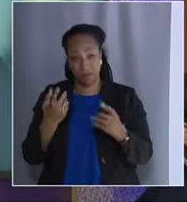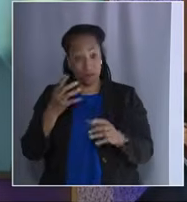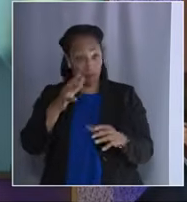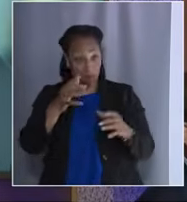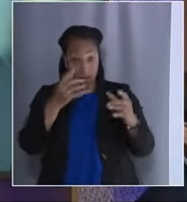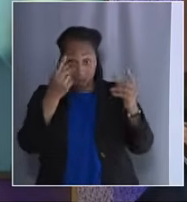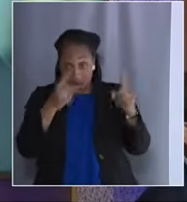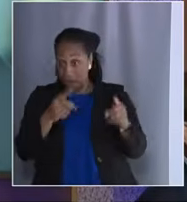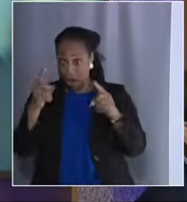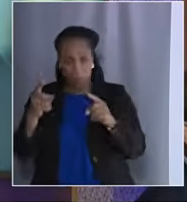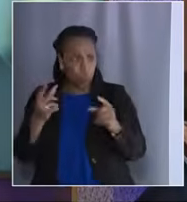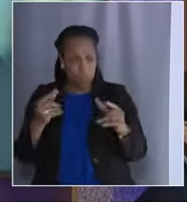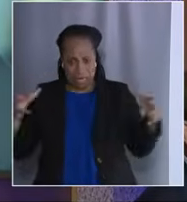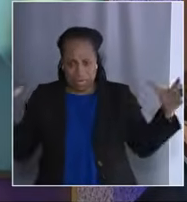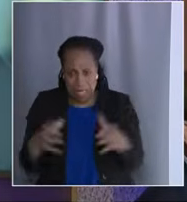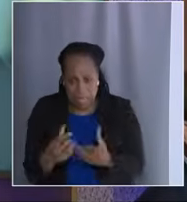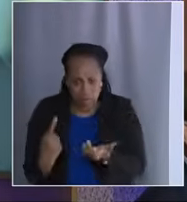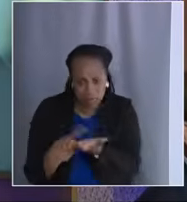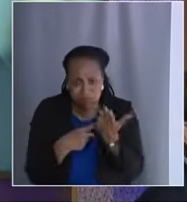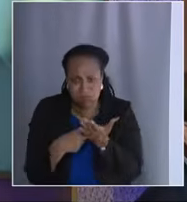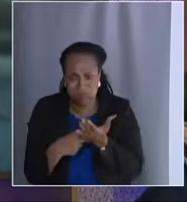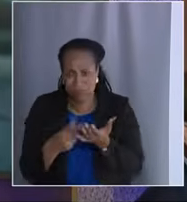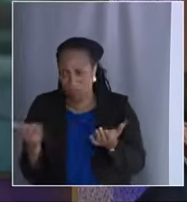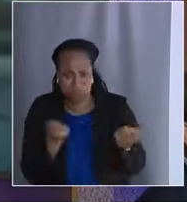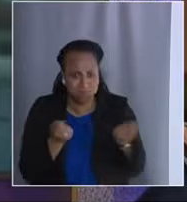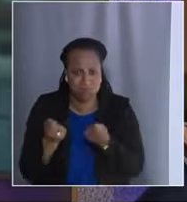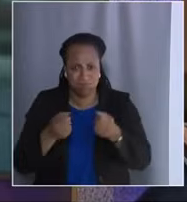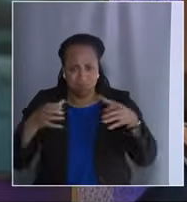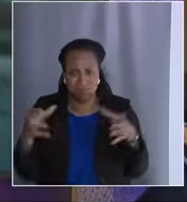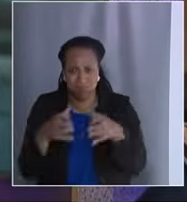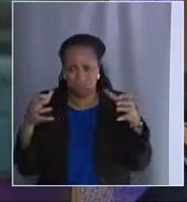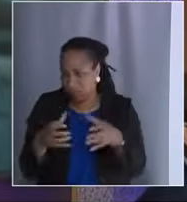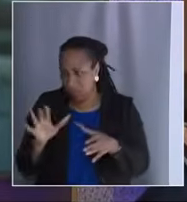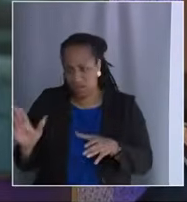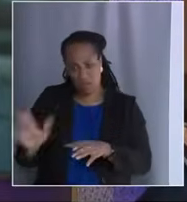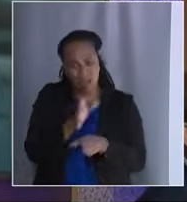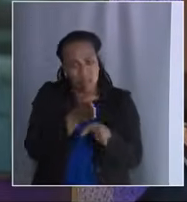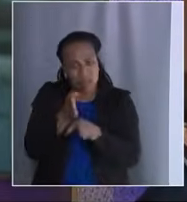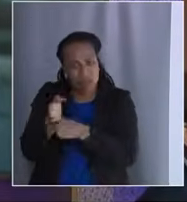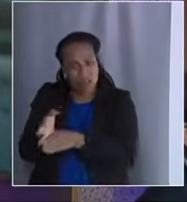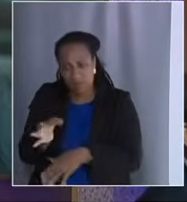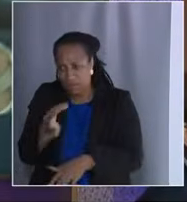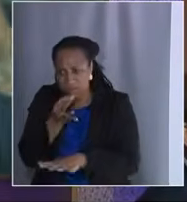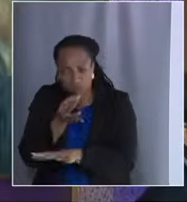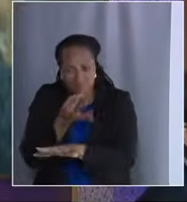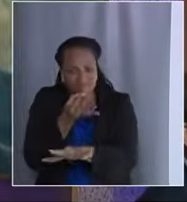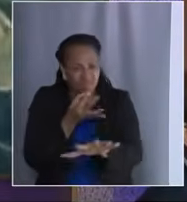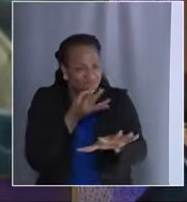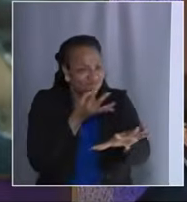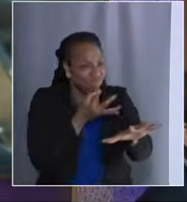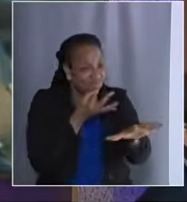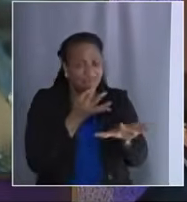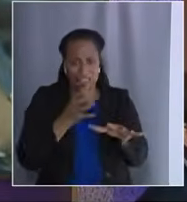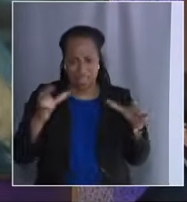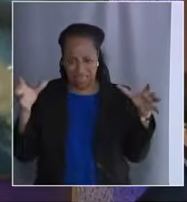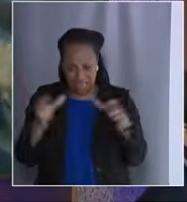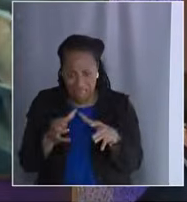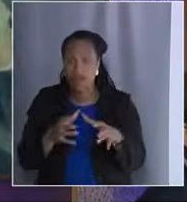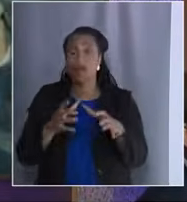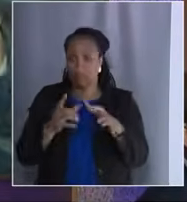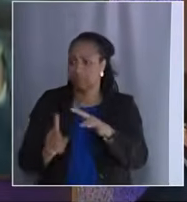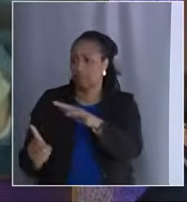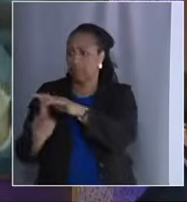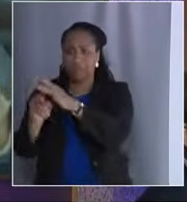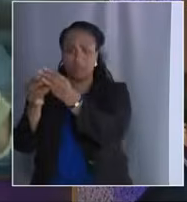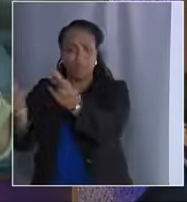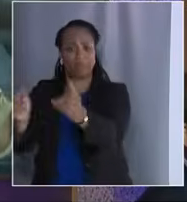that convergence of expertise in a way that really matters. When I saw the vision of building a campus by